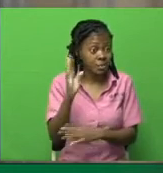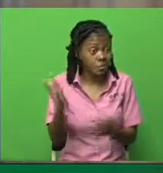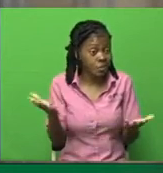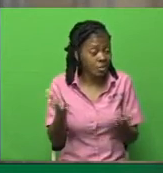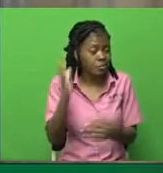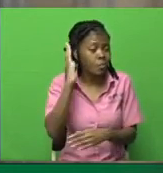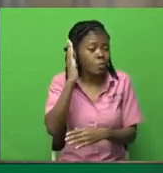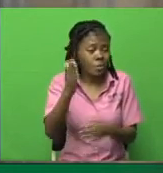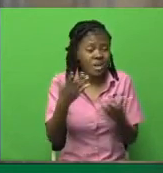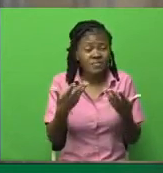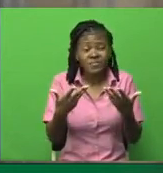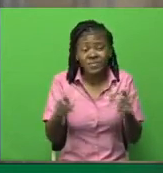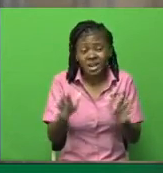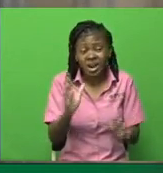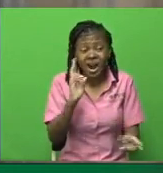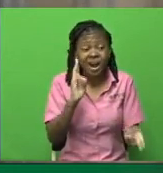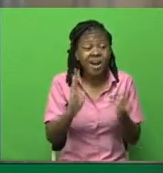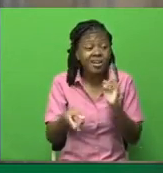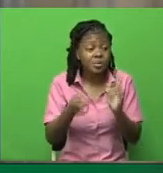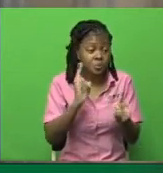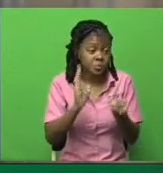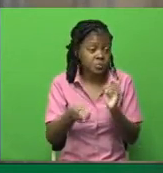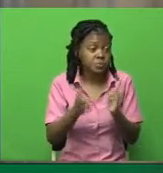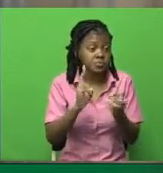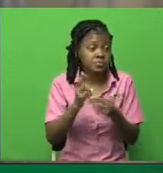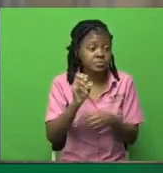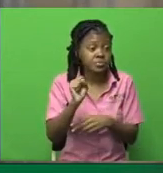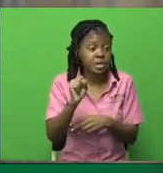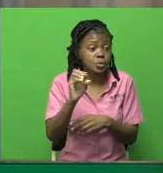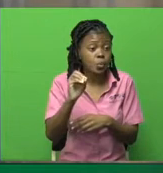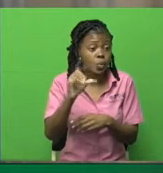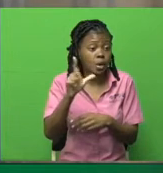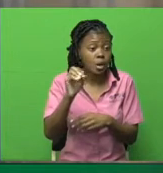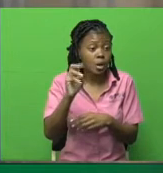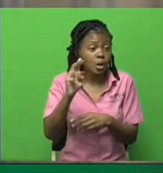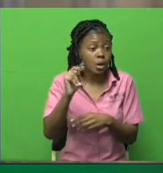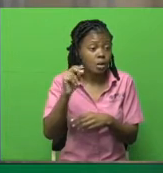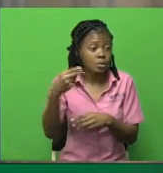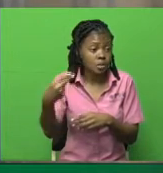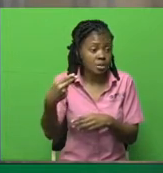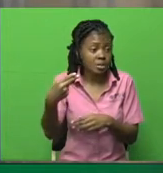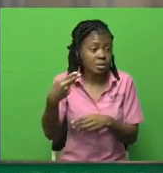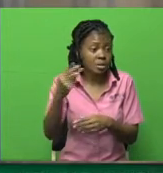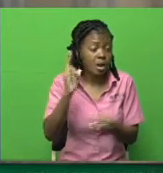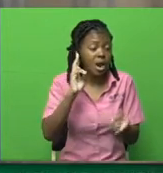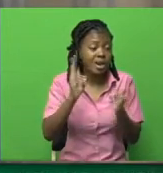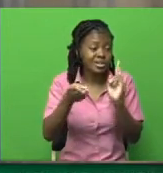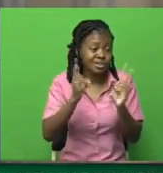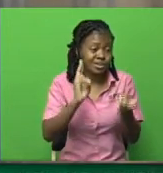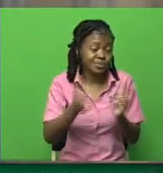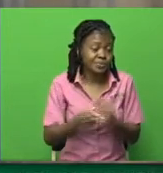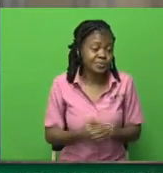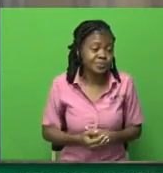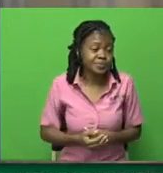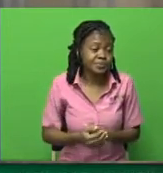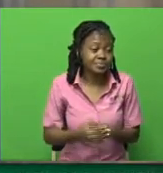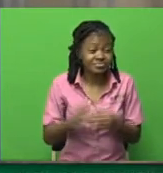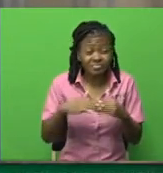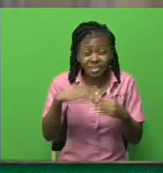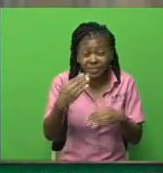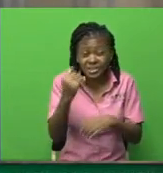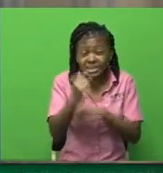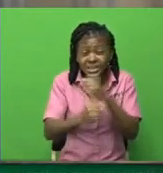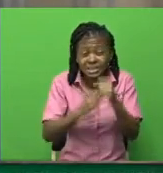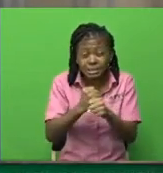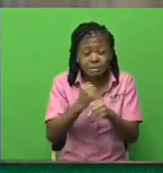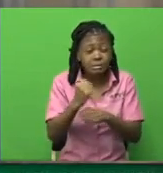Highway I want to remind you madam that you took the UNC government to start the extension after Decades of being promised the section